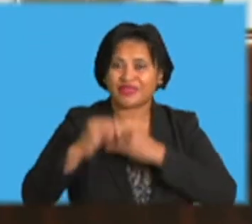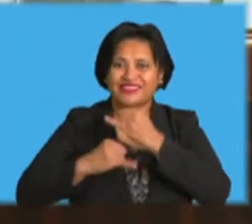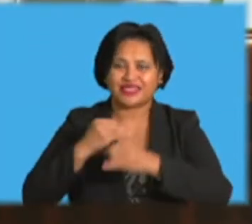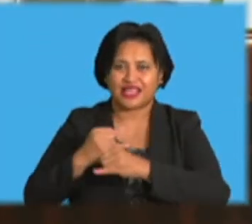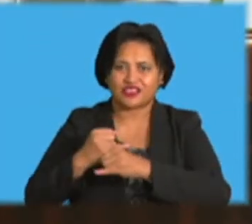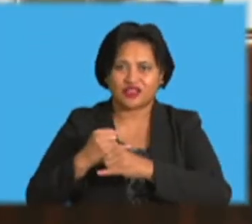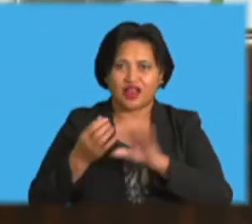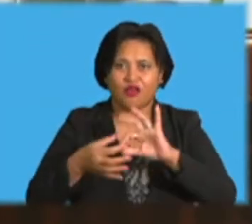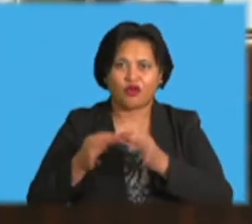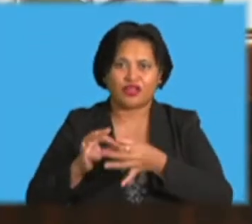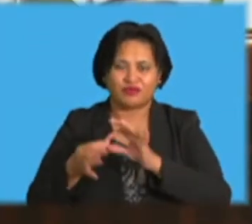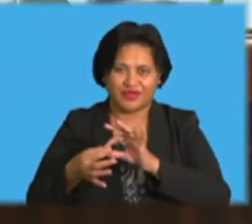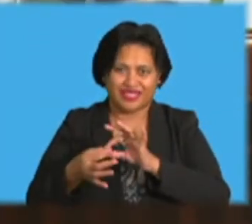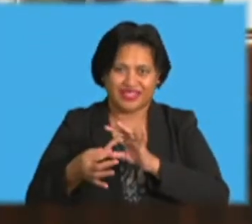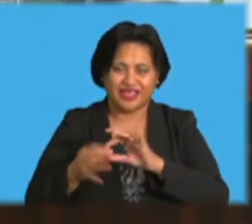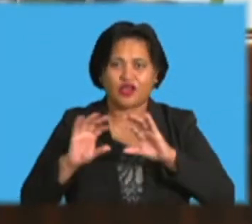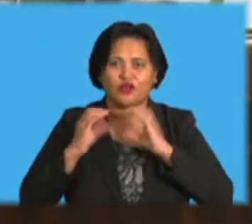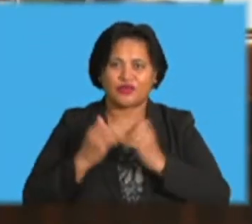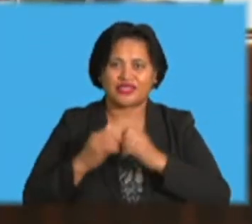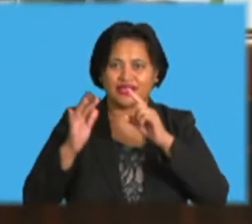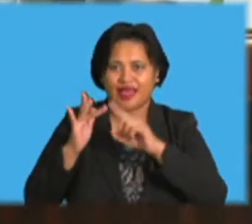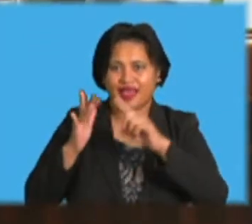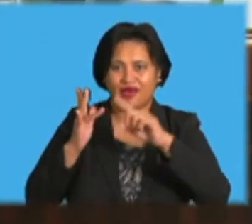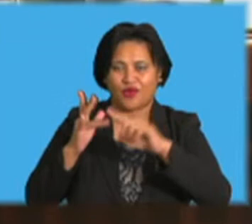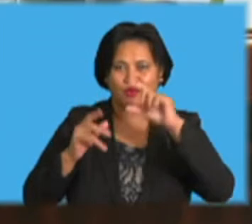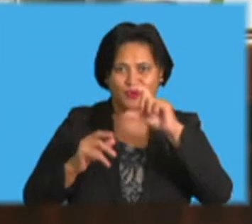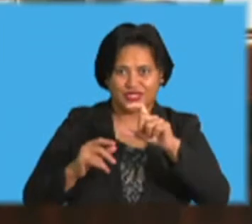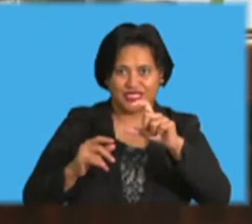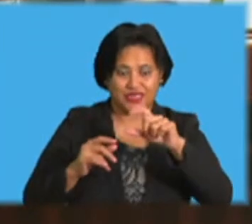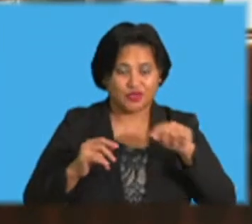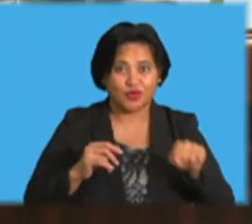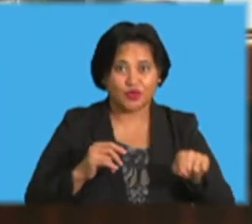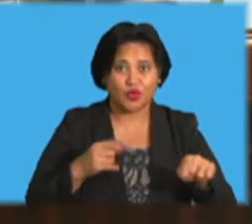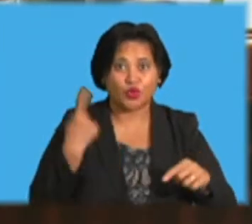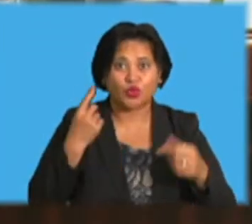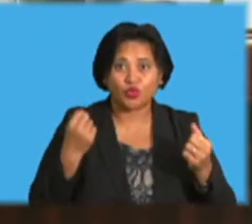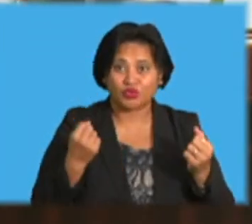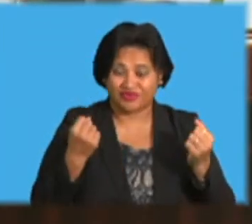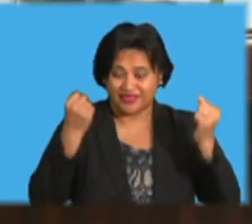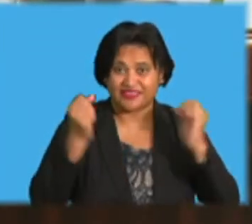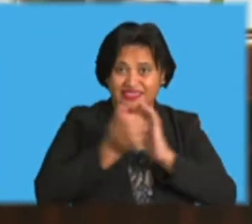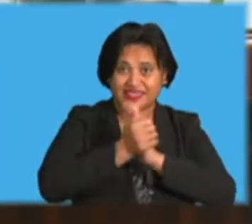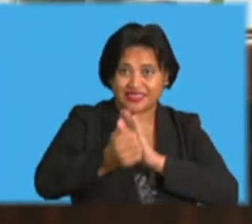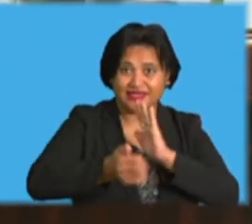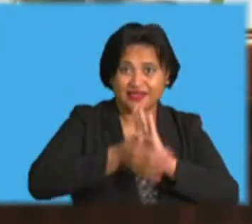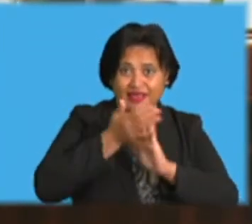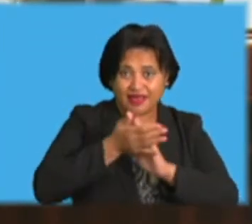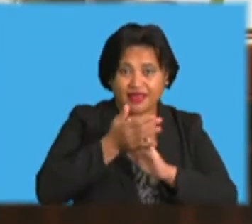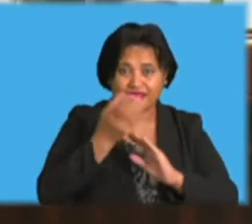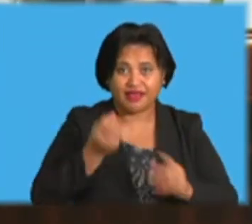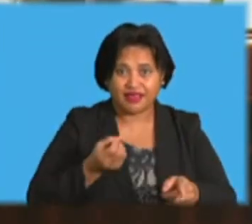Committee to enable the allied and talented lifter to participate